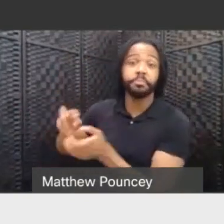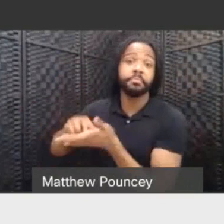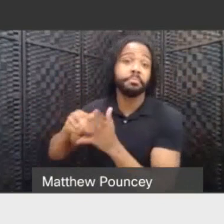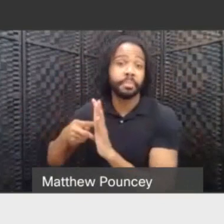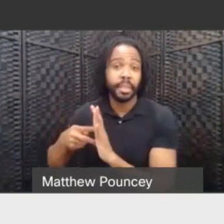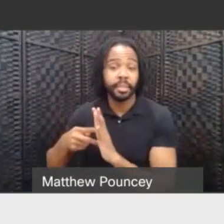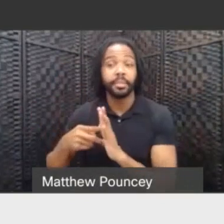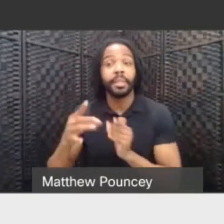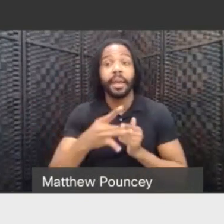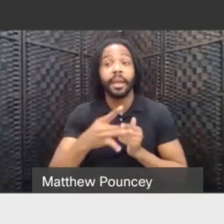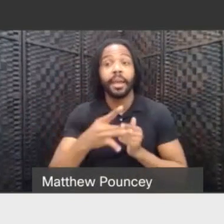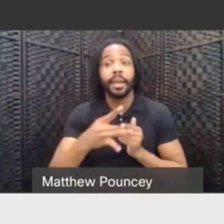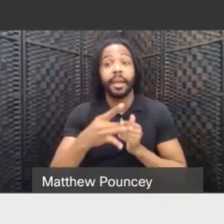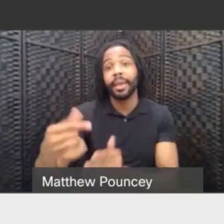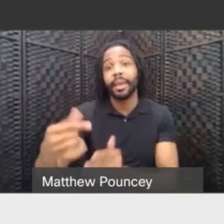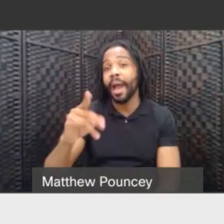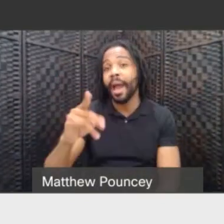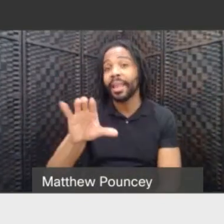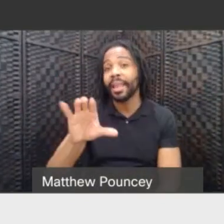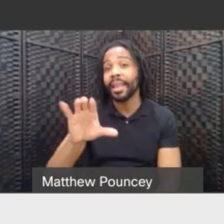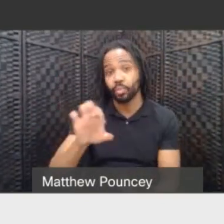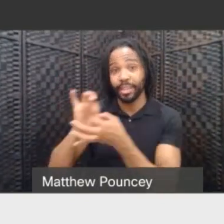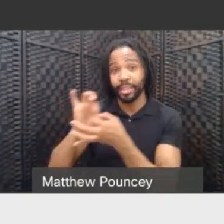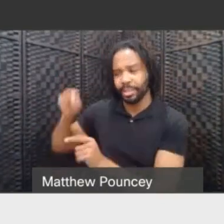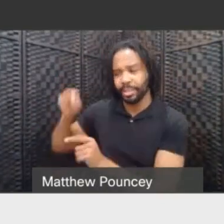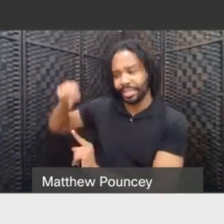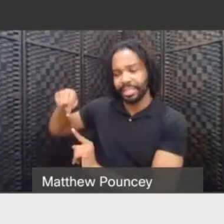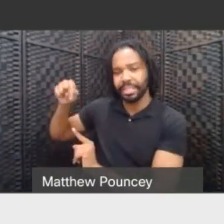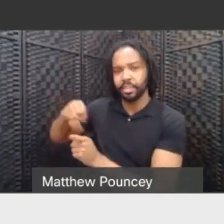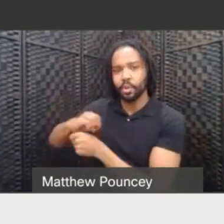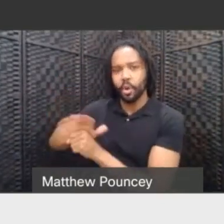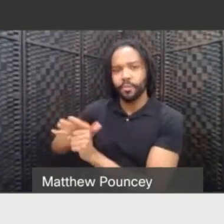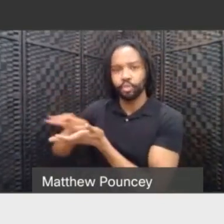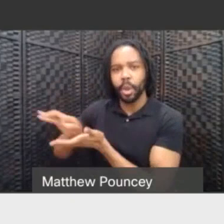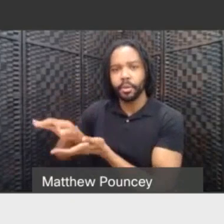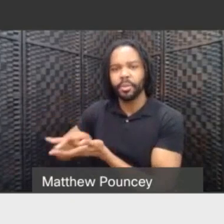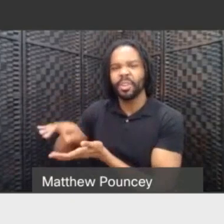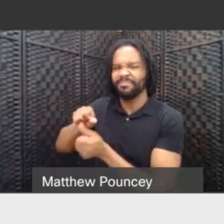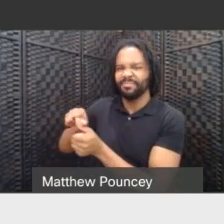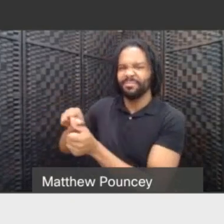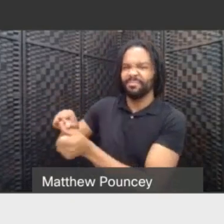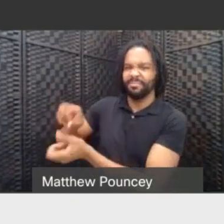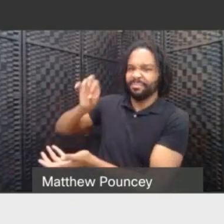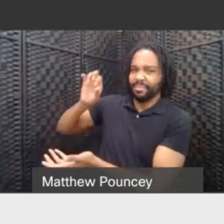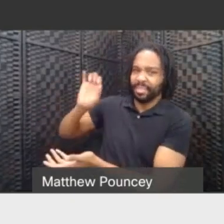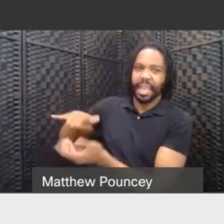guidance rather that refers to the COVID tracker, you should continue to use that level